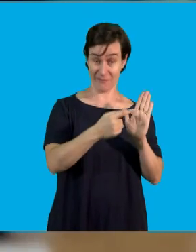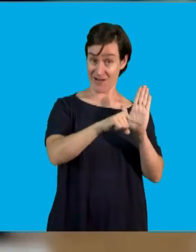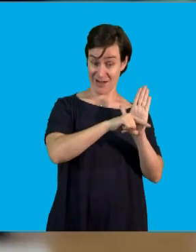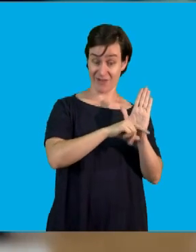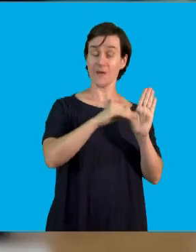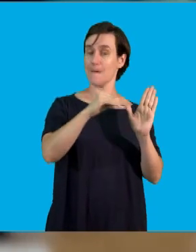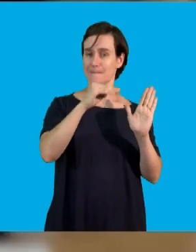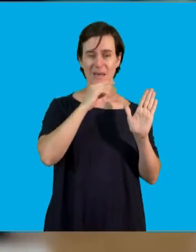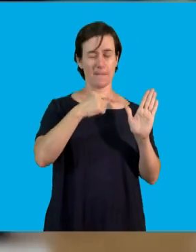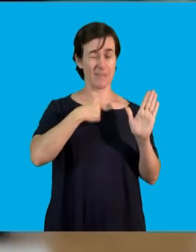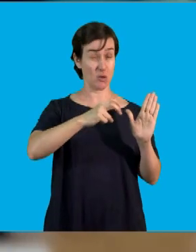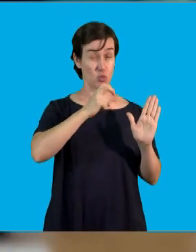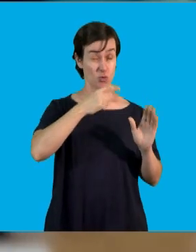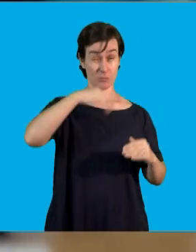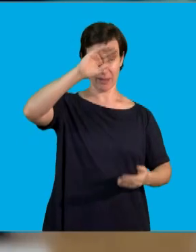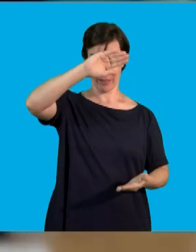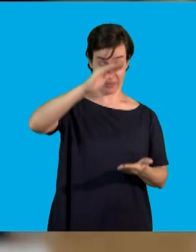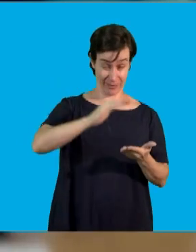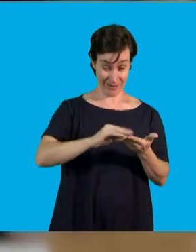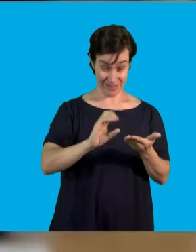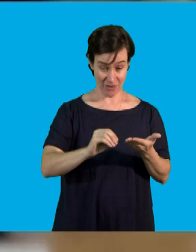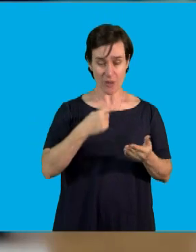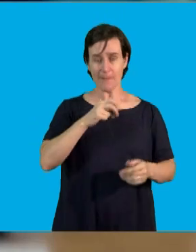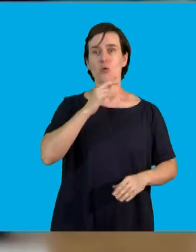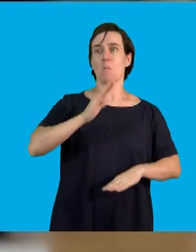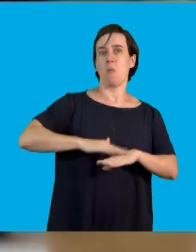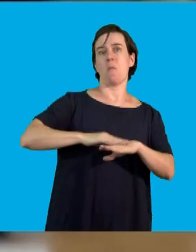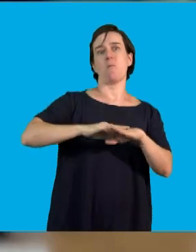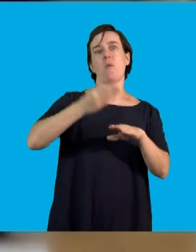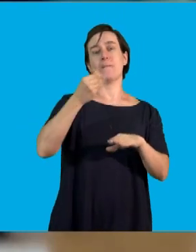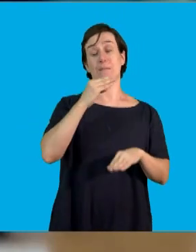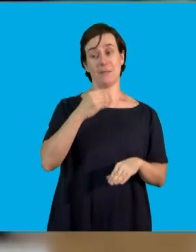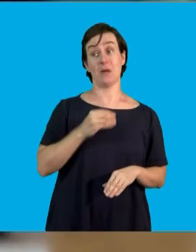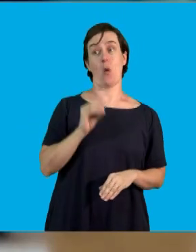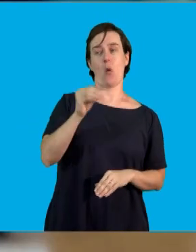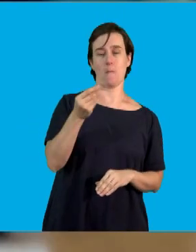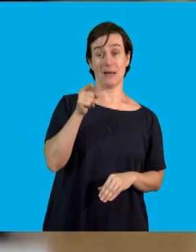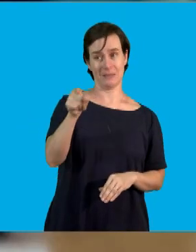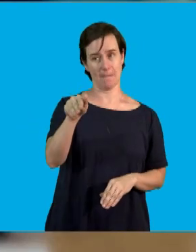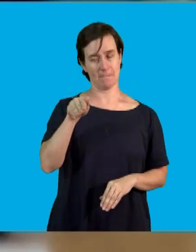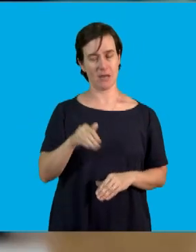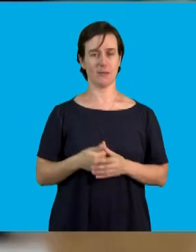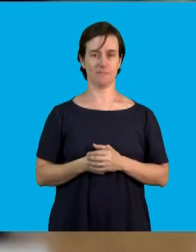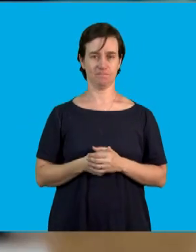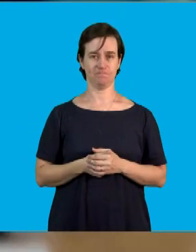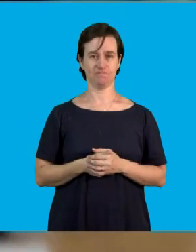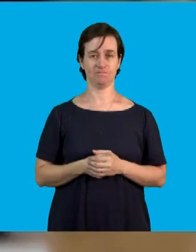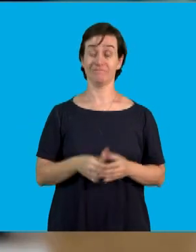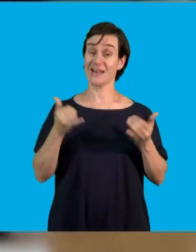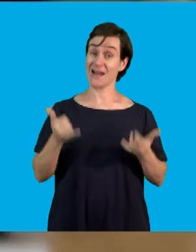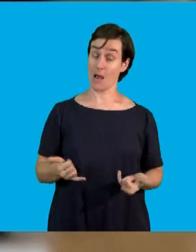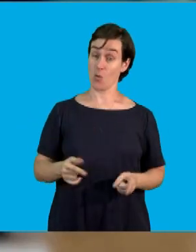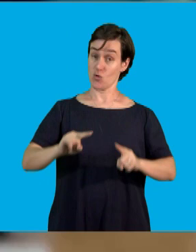means that you have used more than what you have in your bank account. Right,